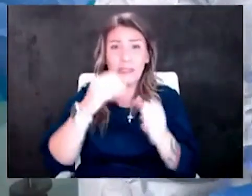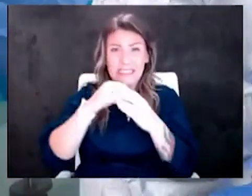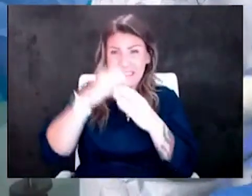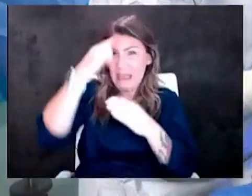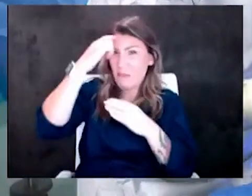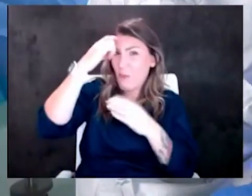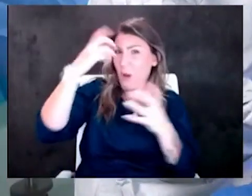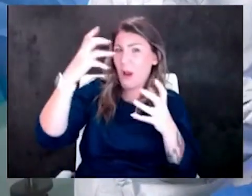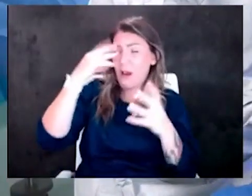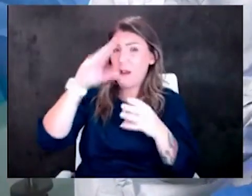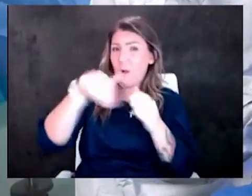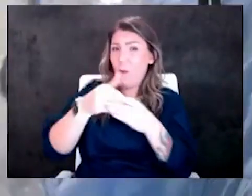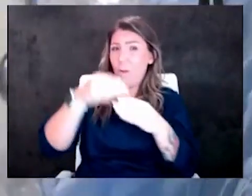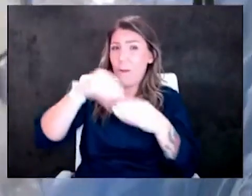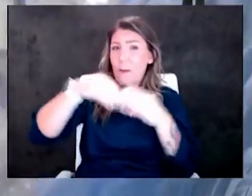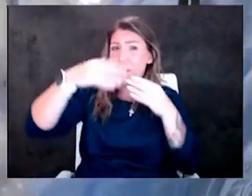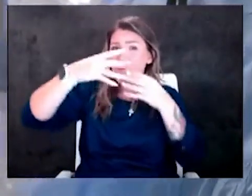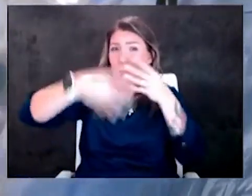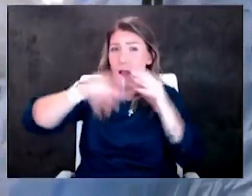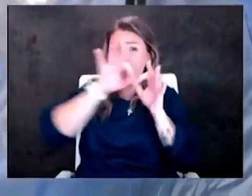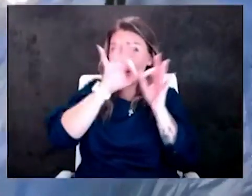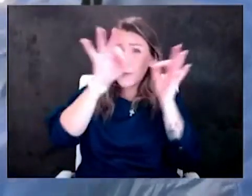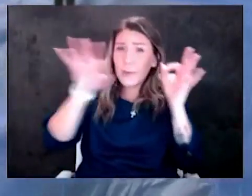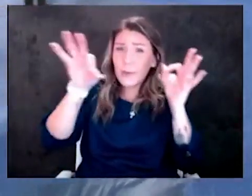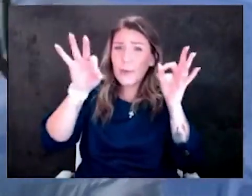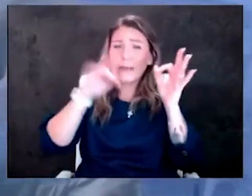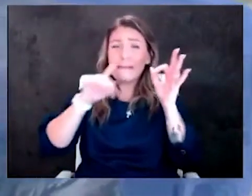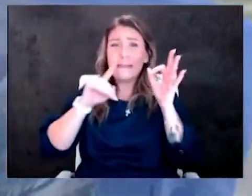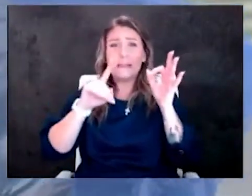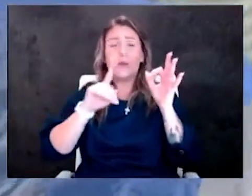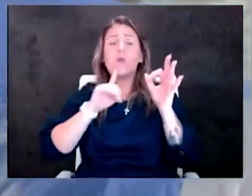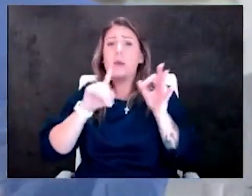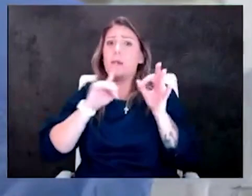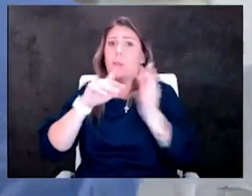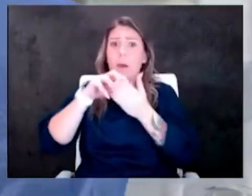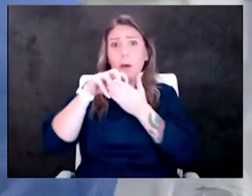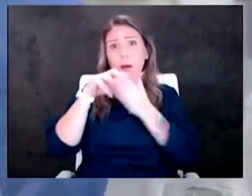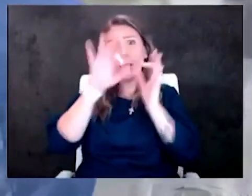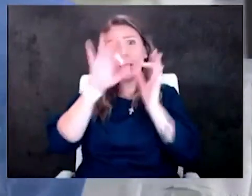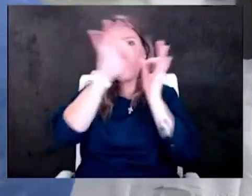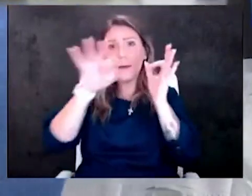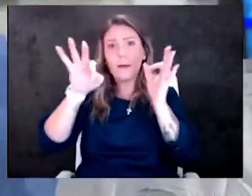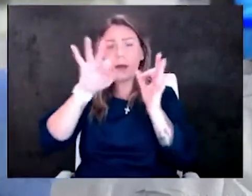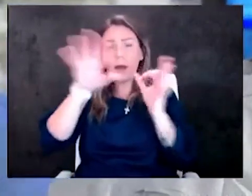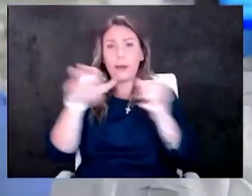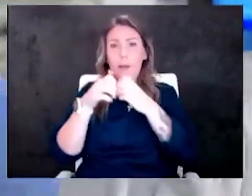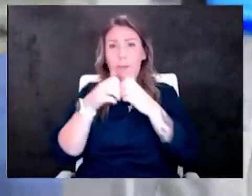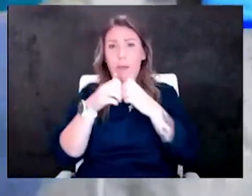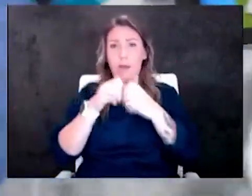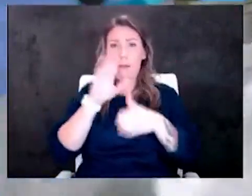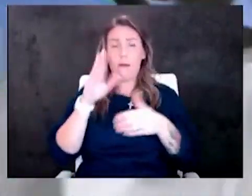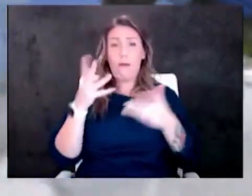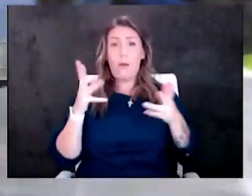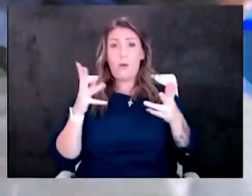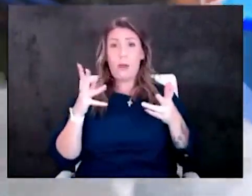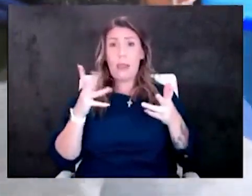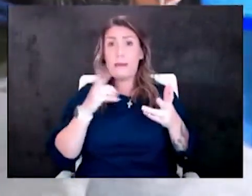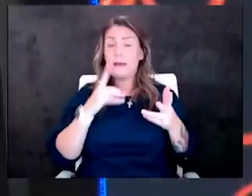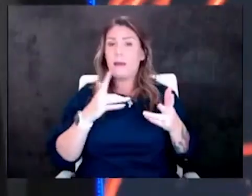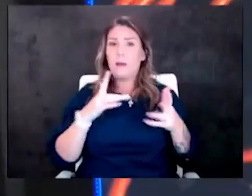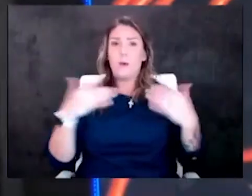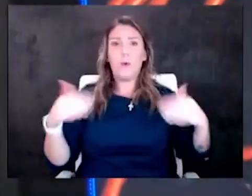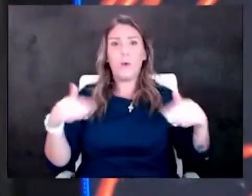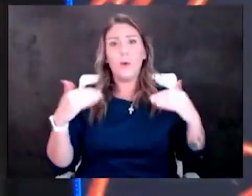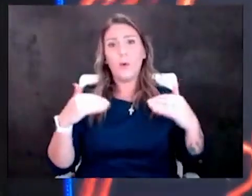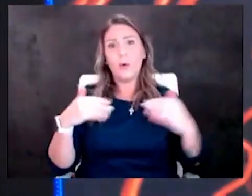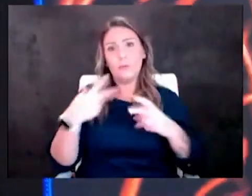vessels. These are delicate structures. So if you combine an already delicate procedure on top of the fact that people